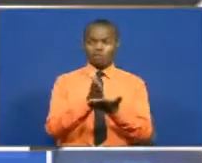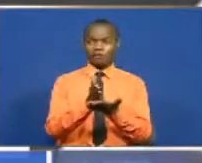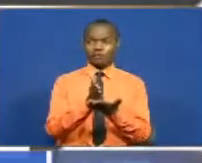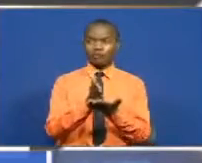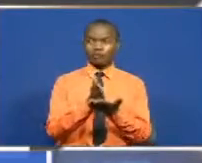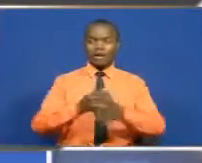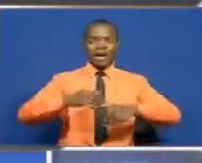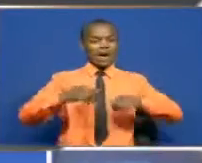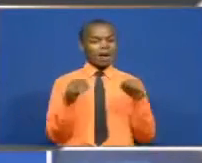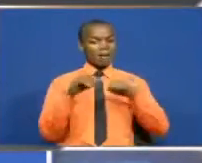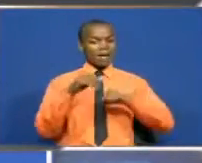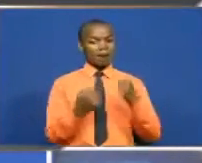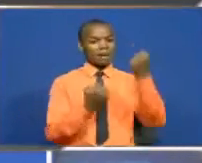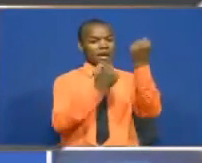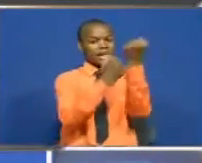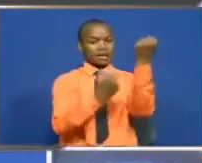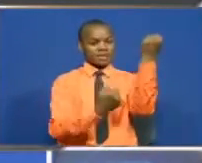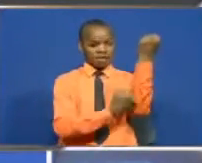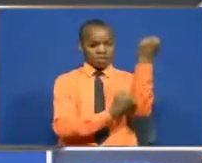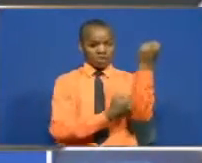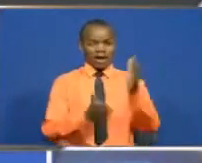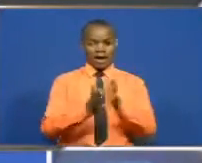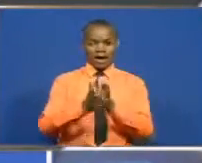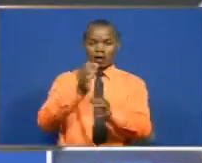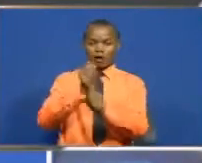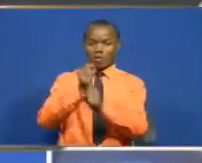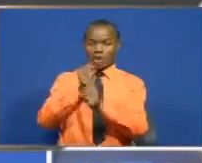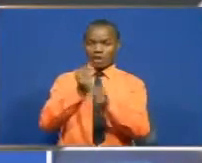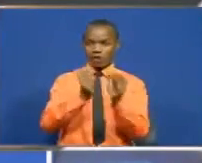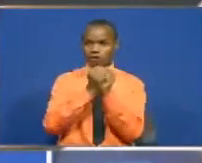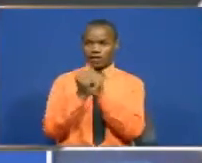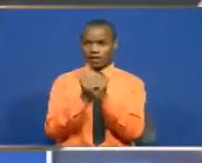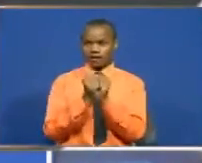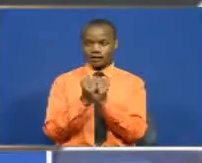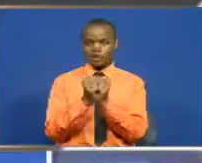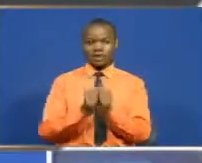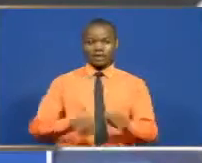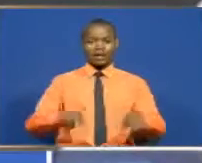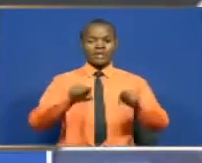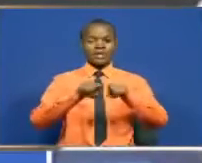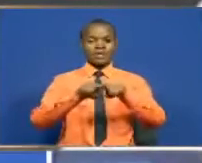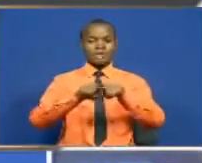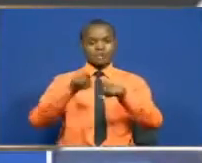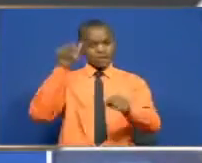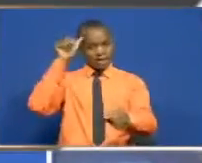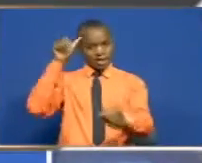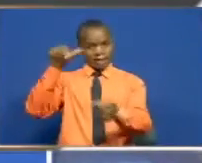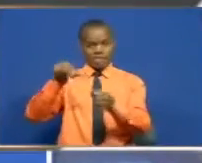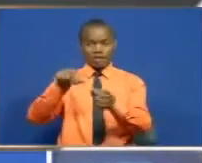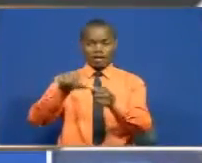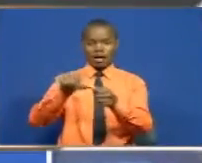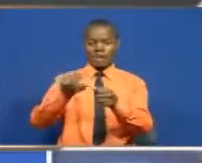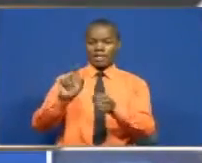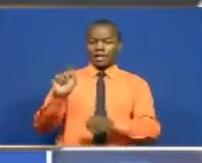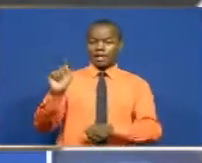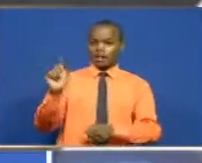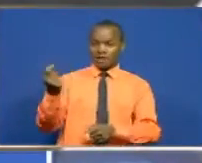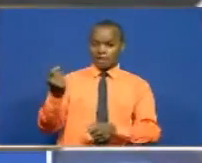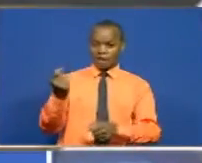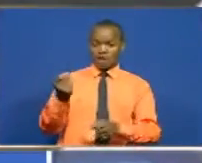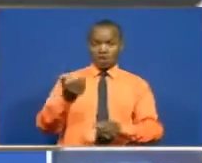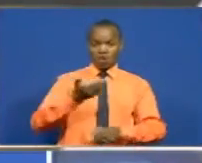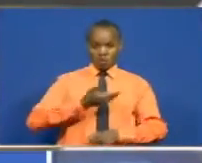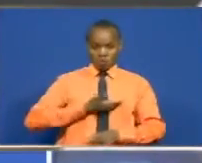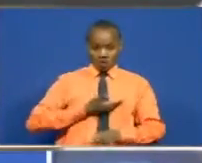your support and look forward to your collaboration, you must always remember that Kenya has its owners, and